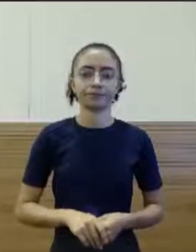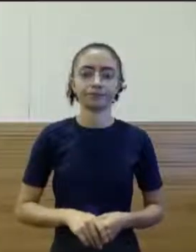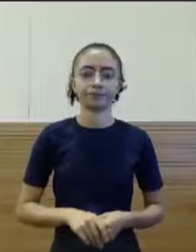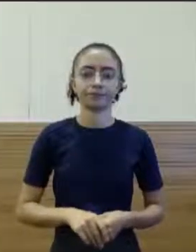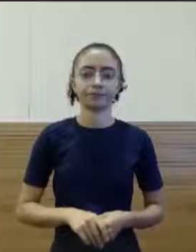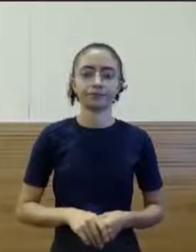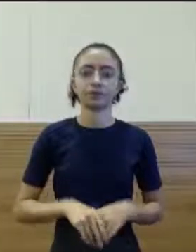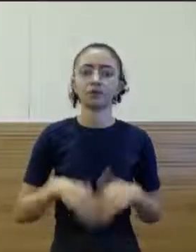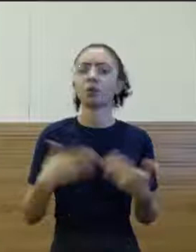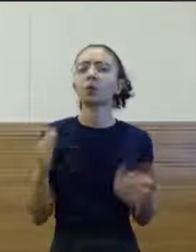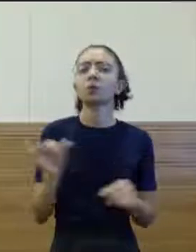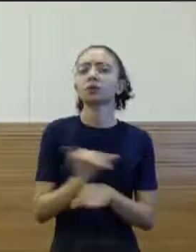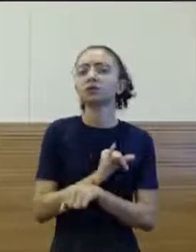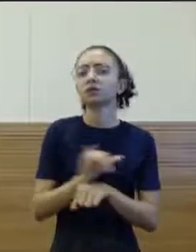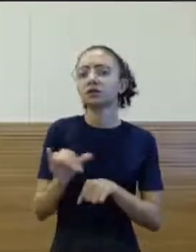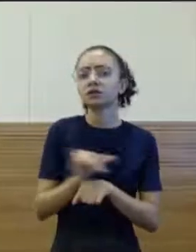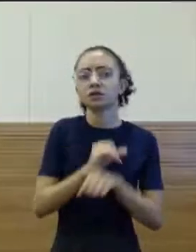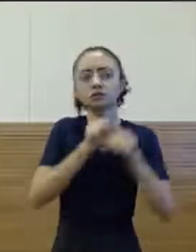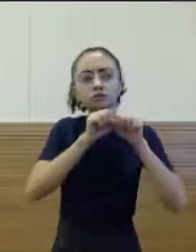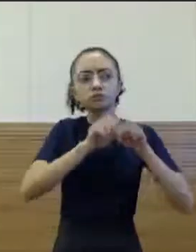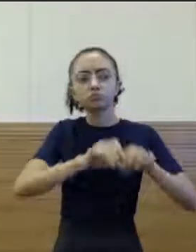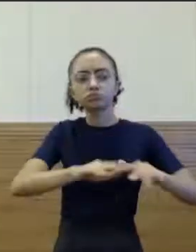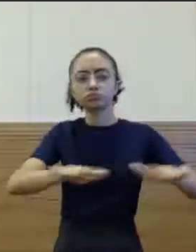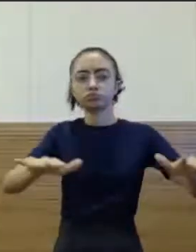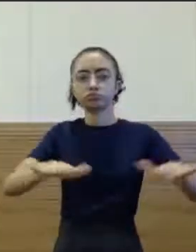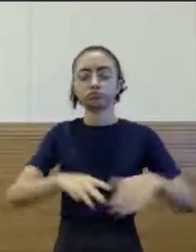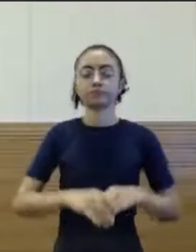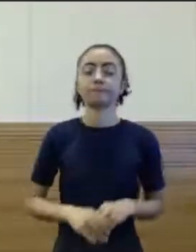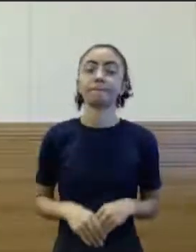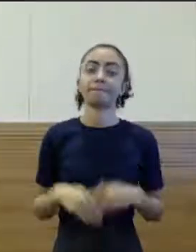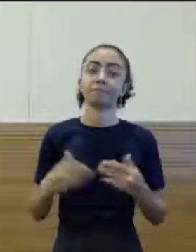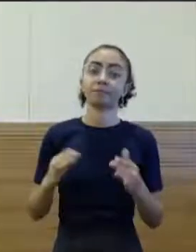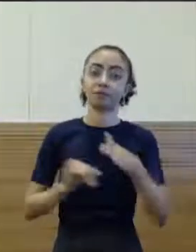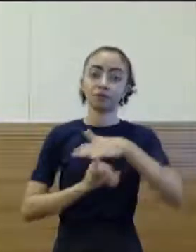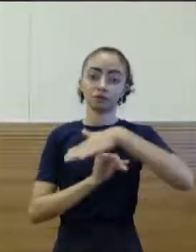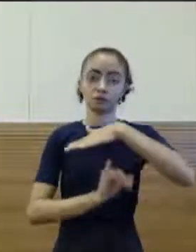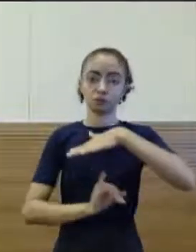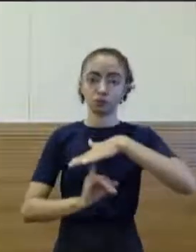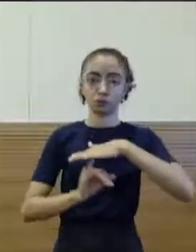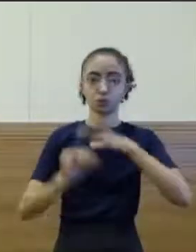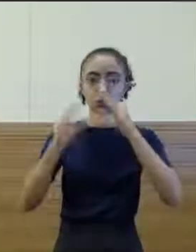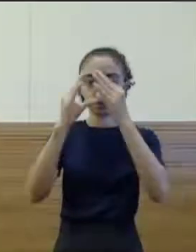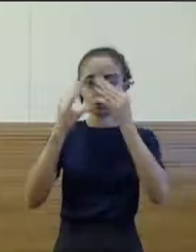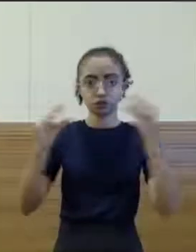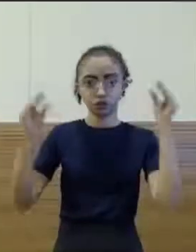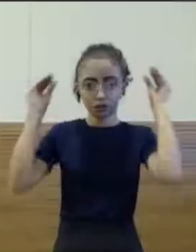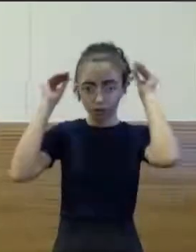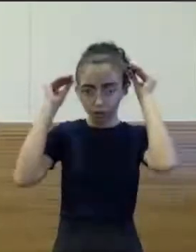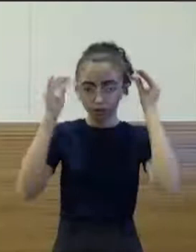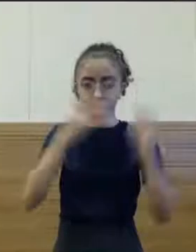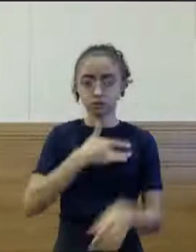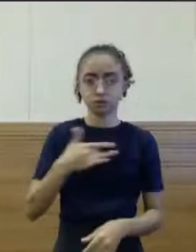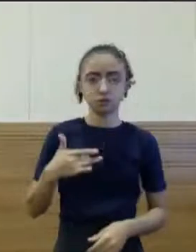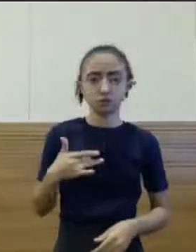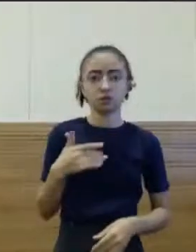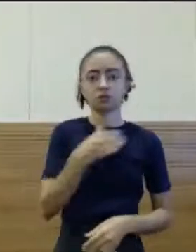And what were the strategies? Well, just the National Institute of Public Health created a website that was managed